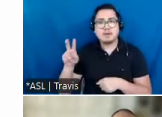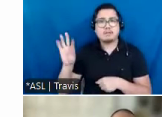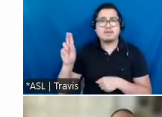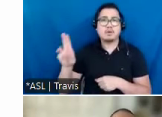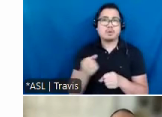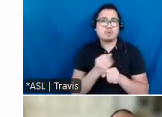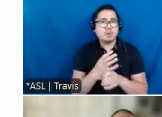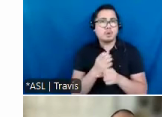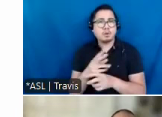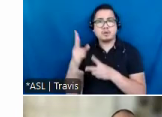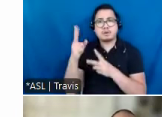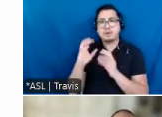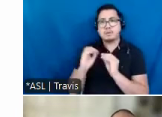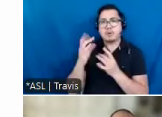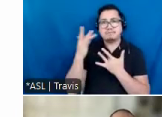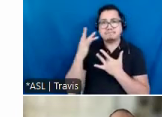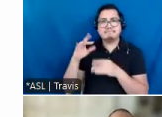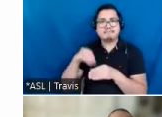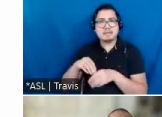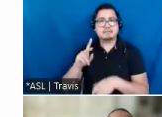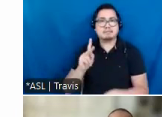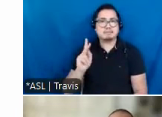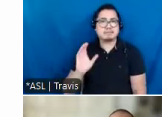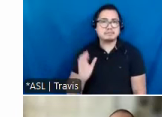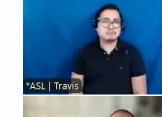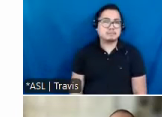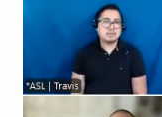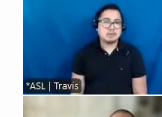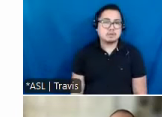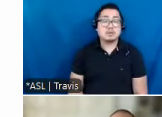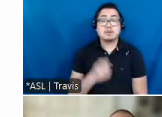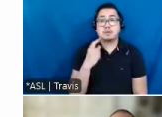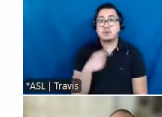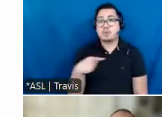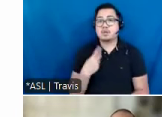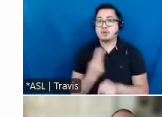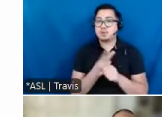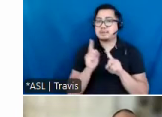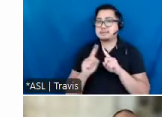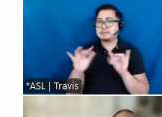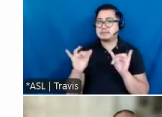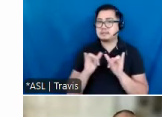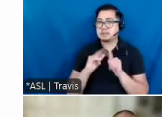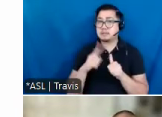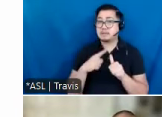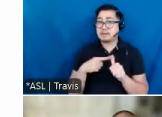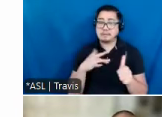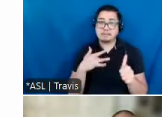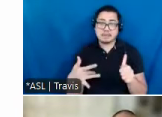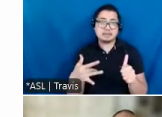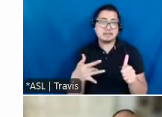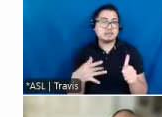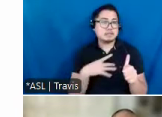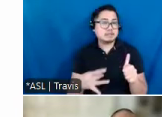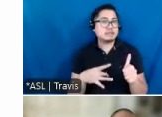in our county. So there are several metrics that we use. The first one that I usually like to go to